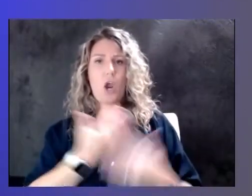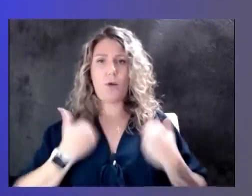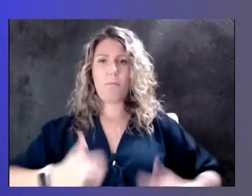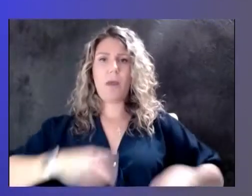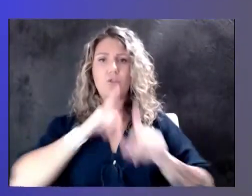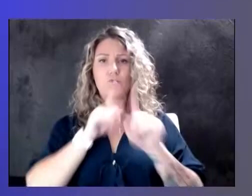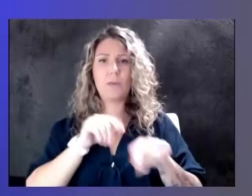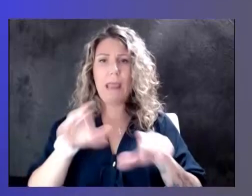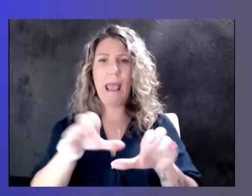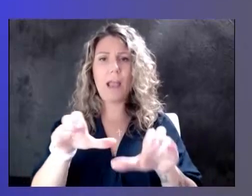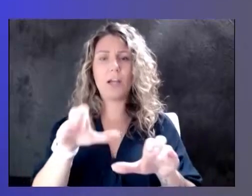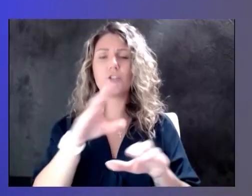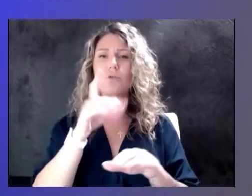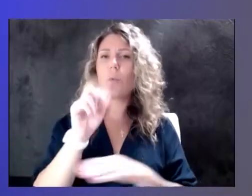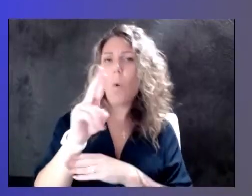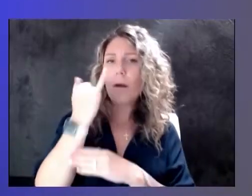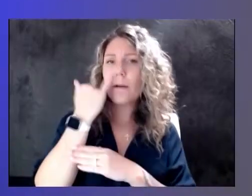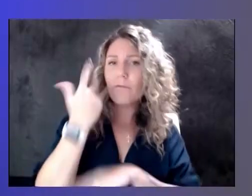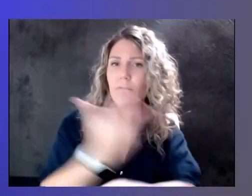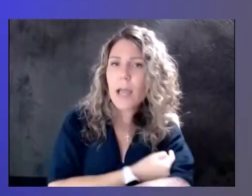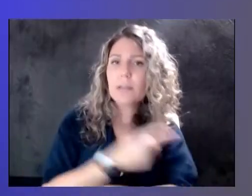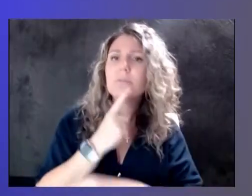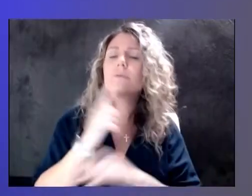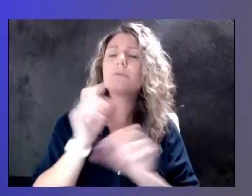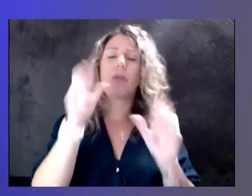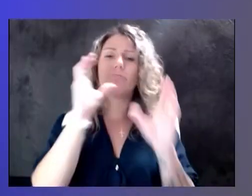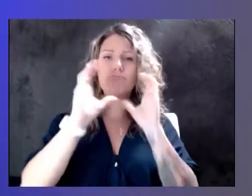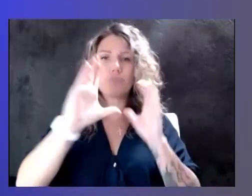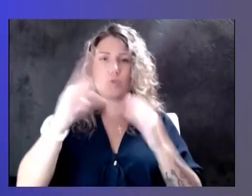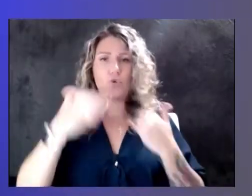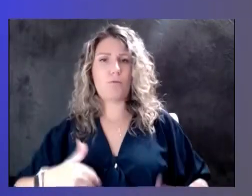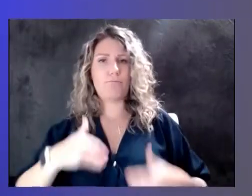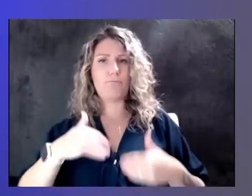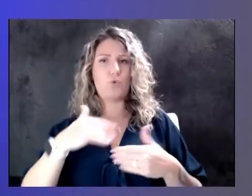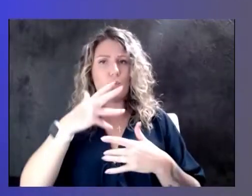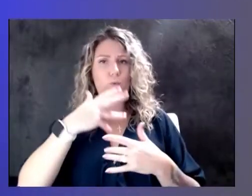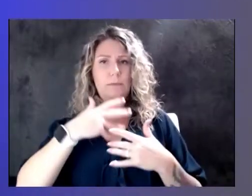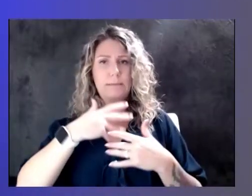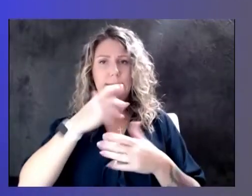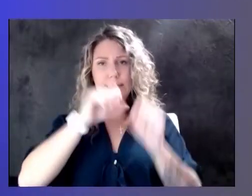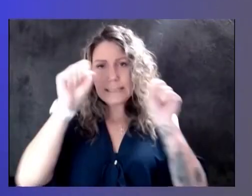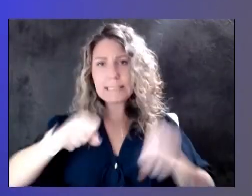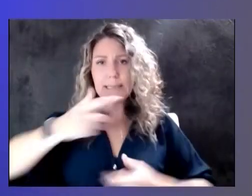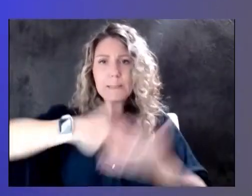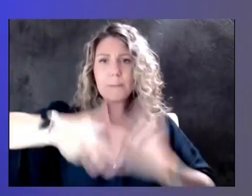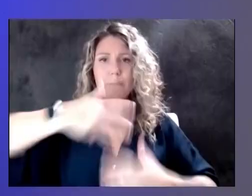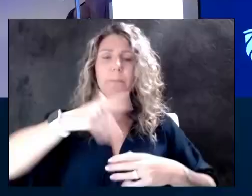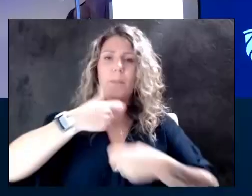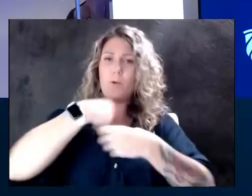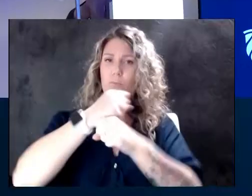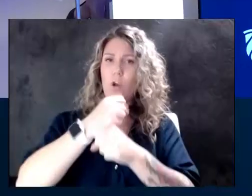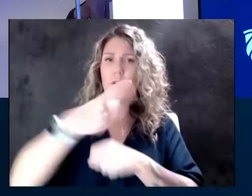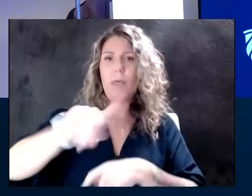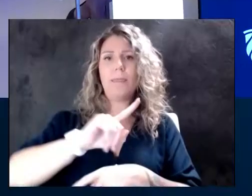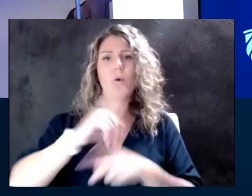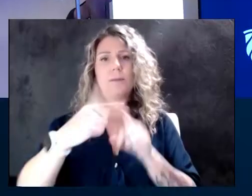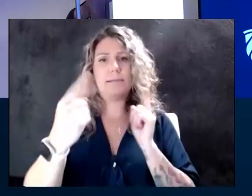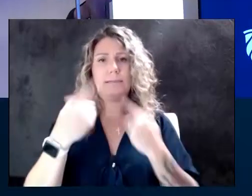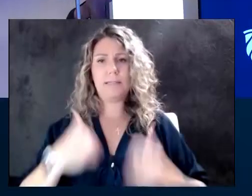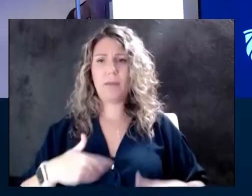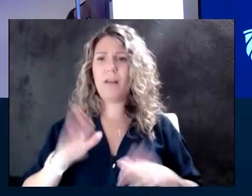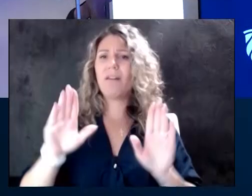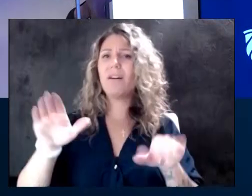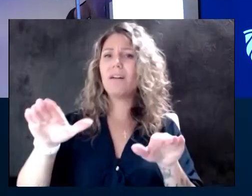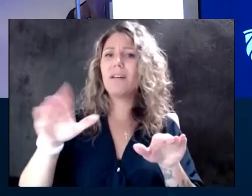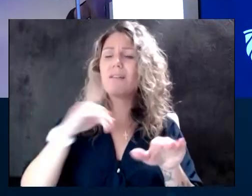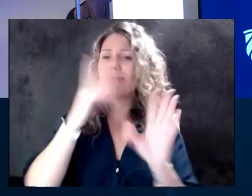vaccinated, you can also look for your immune system's reaction to the vaccine, so the production of those antibodies. Okay. And hey guys, I wanted to let people